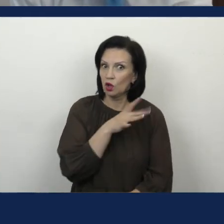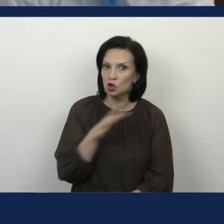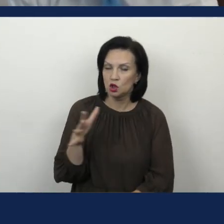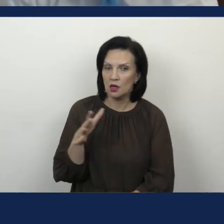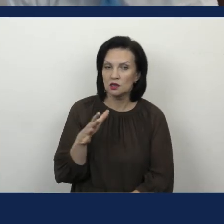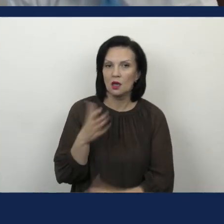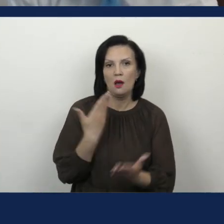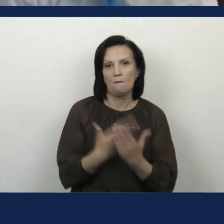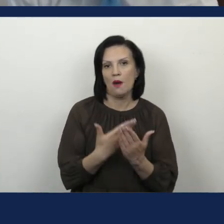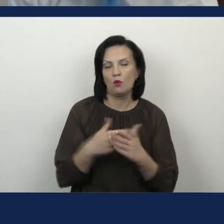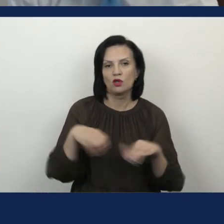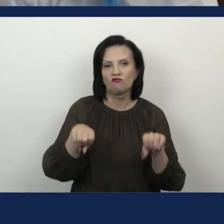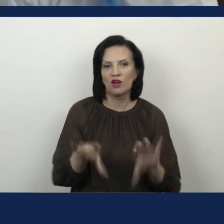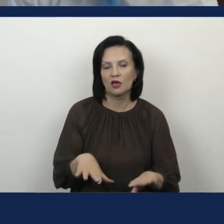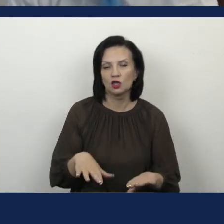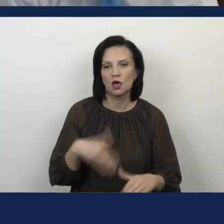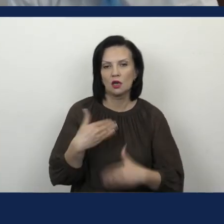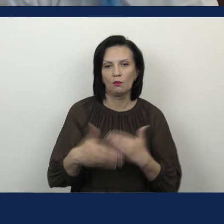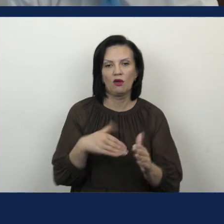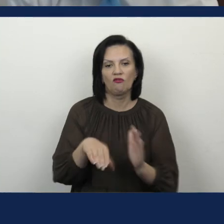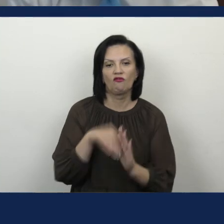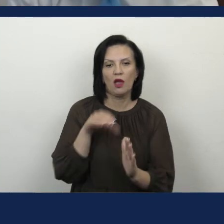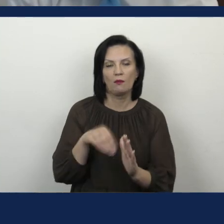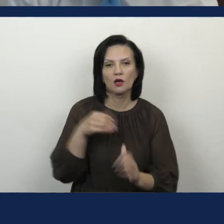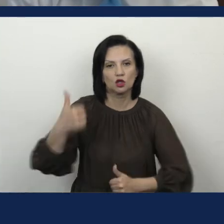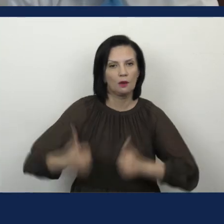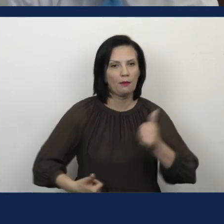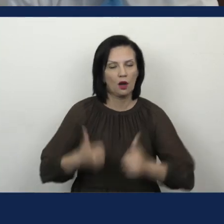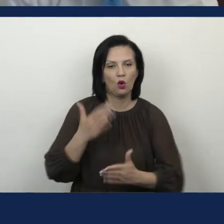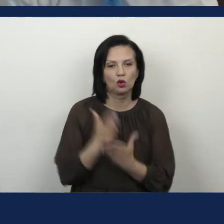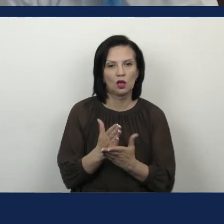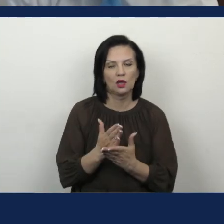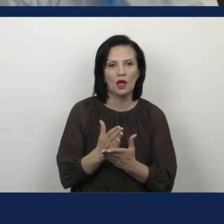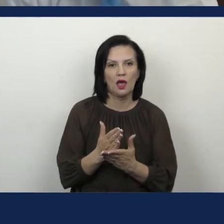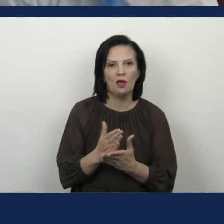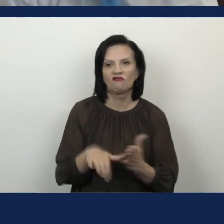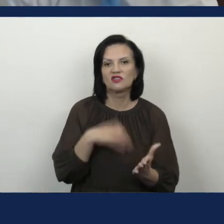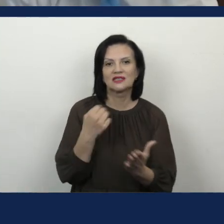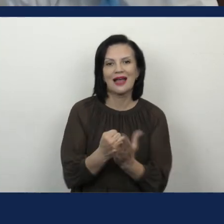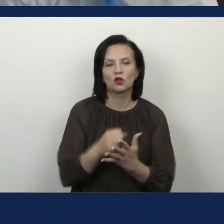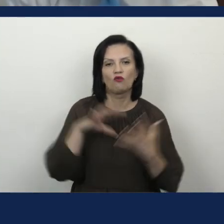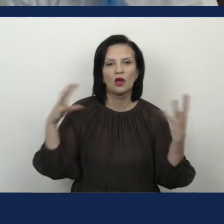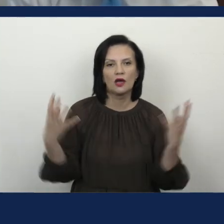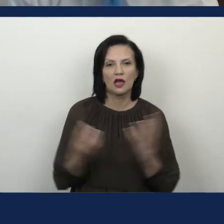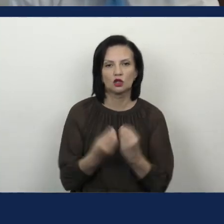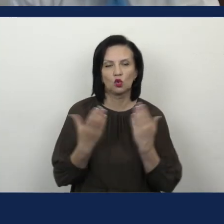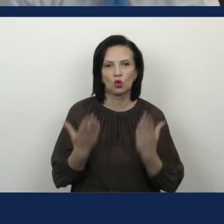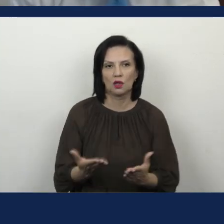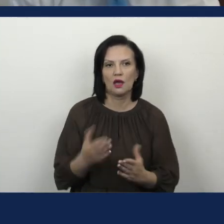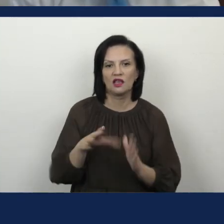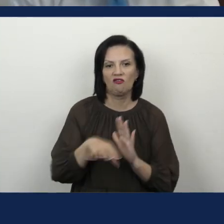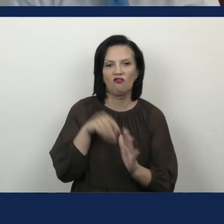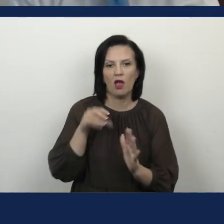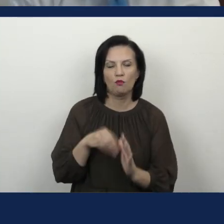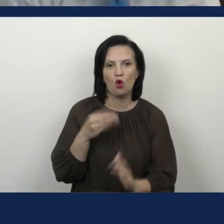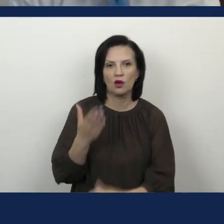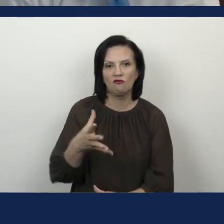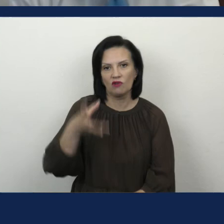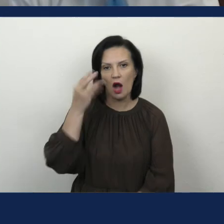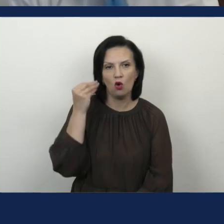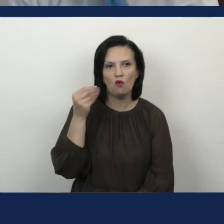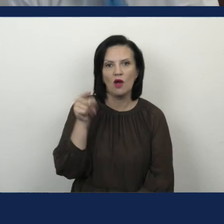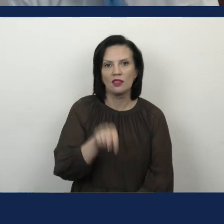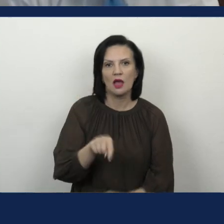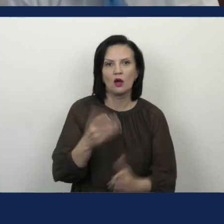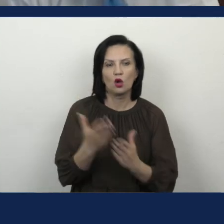the people at every stage of the election process. But of course, it is the establishment of the